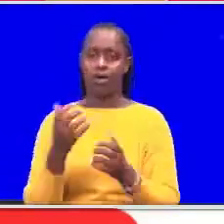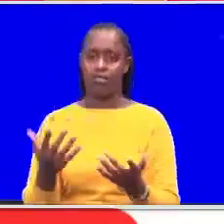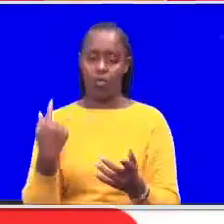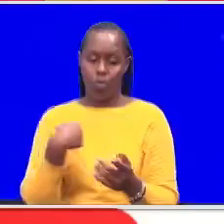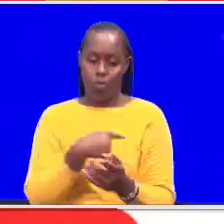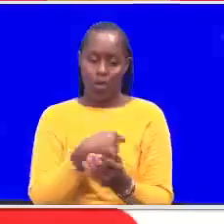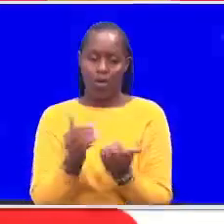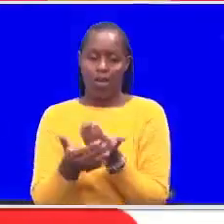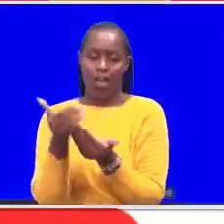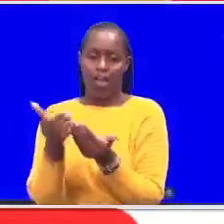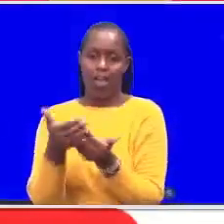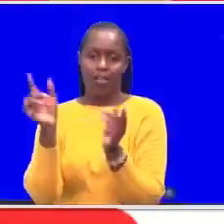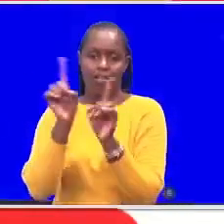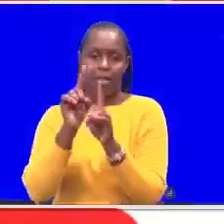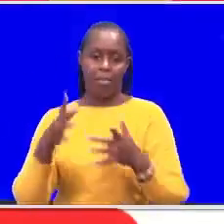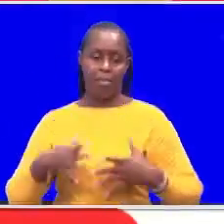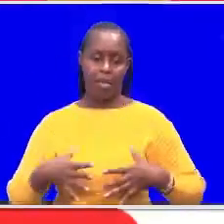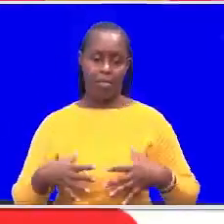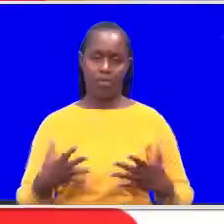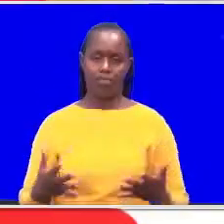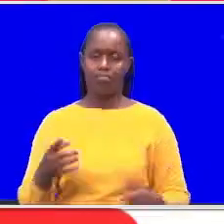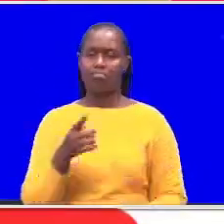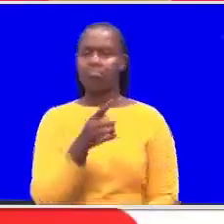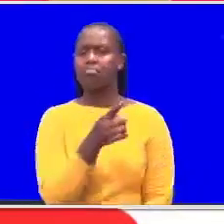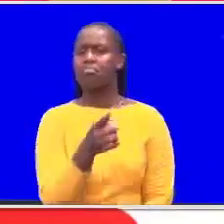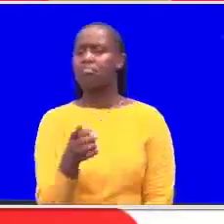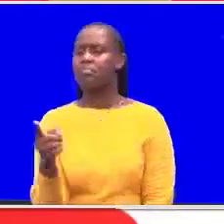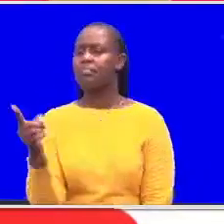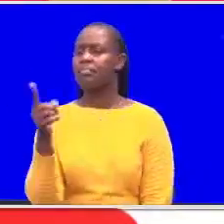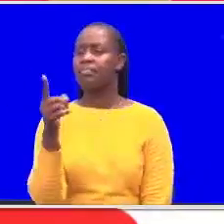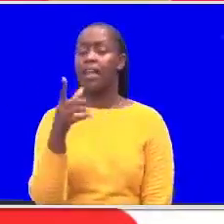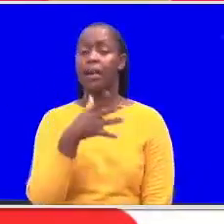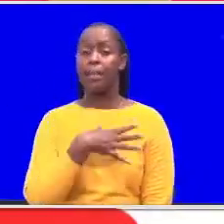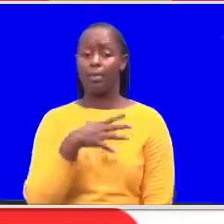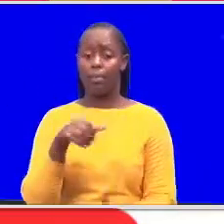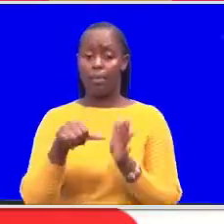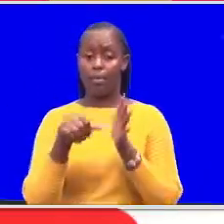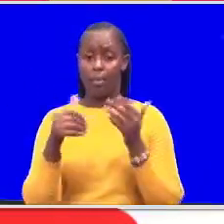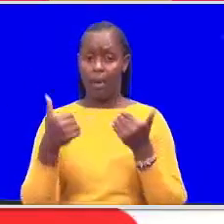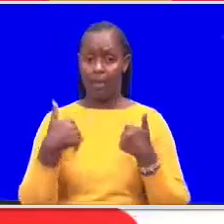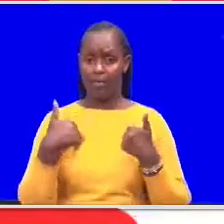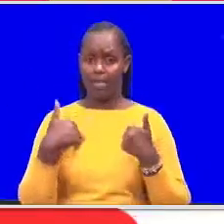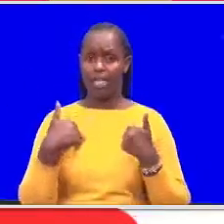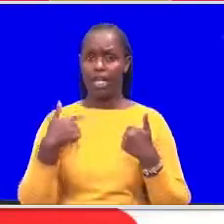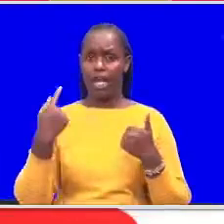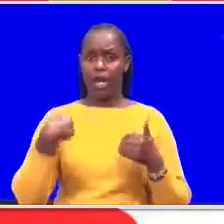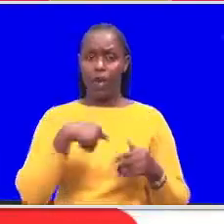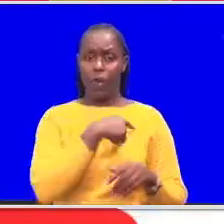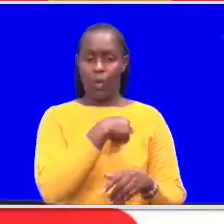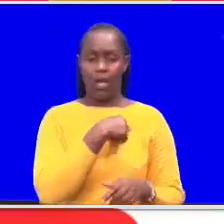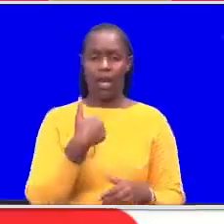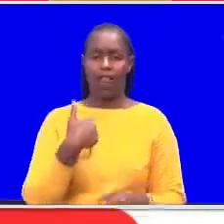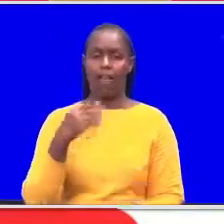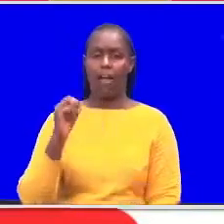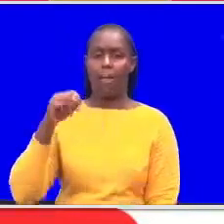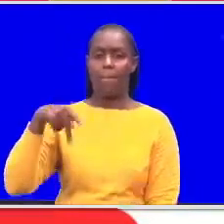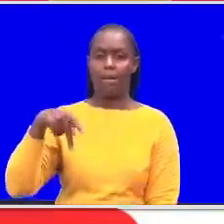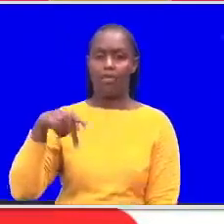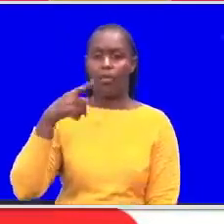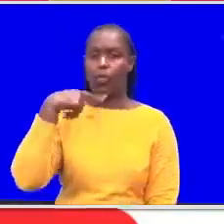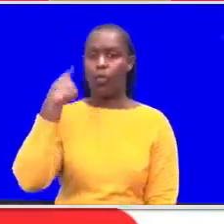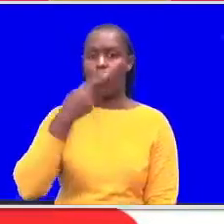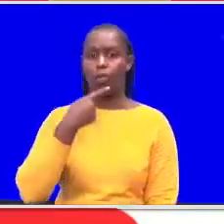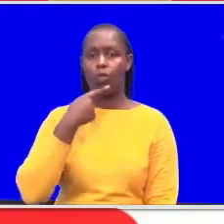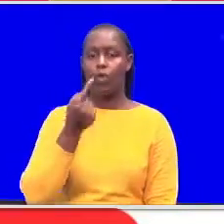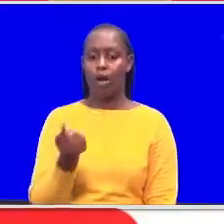people. Hawa wananchi wote wakiwa wako na shida, sisi mjumbe ameenda bunge,